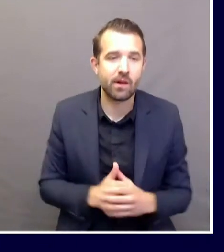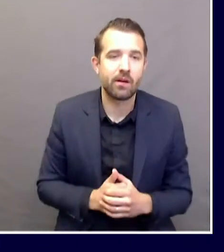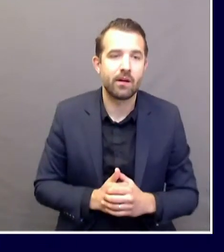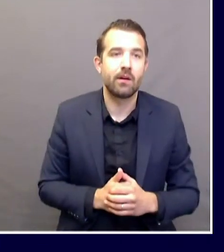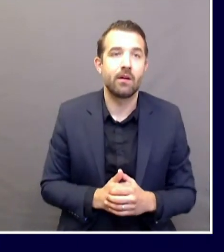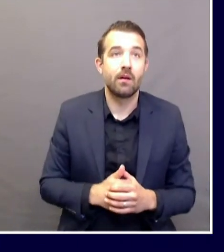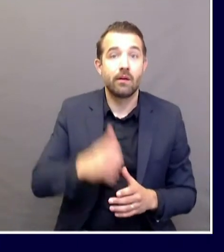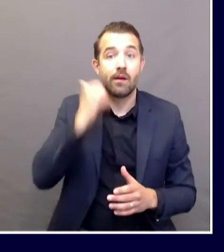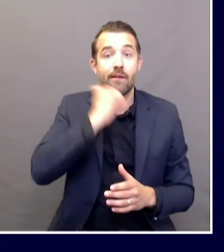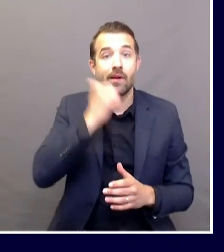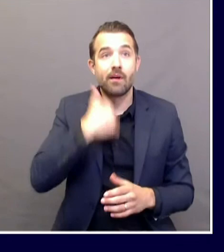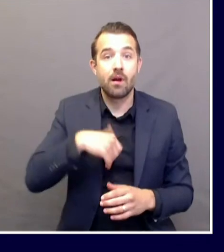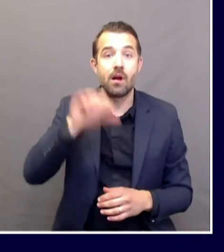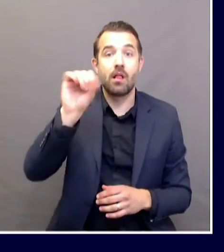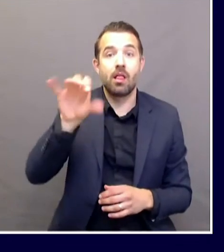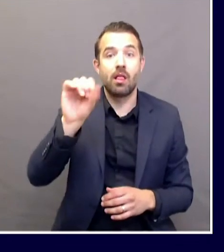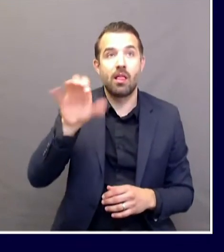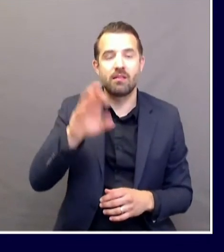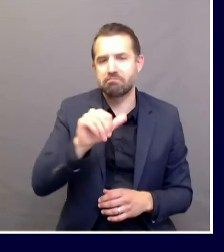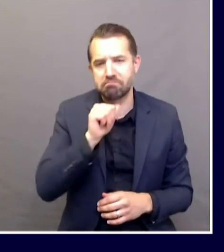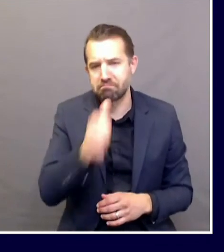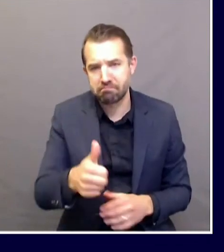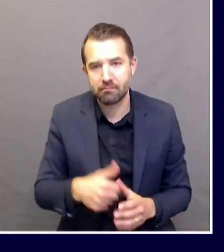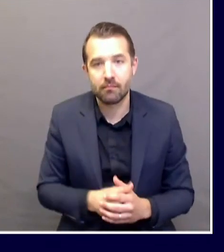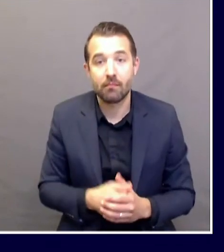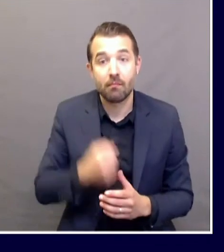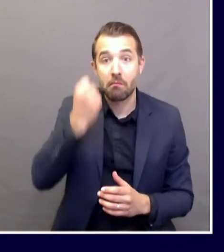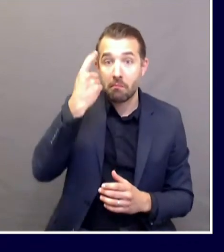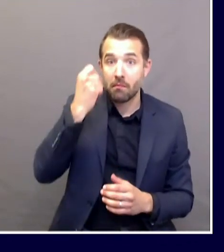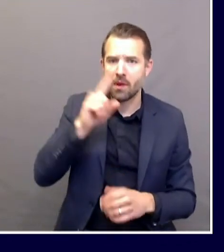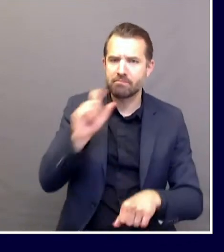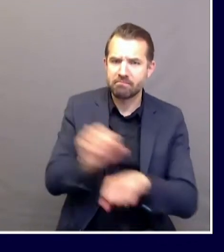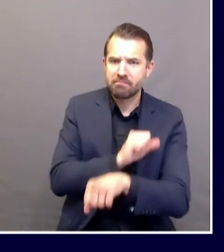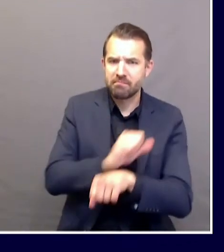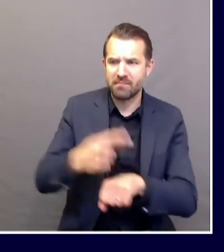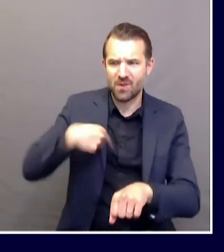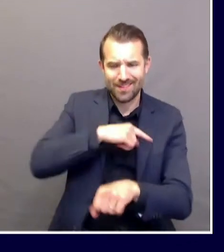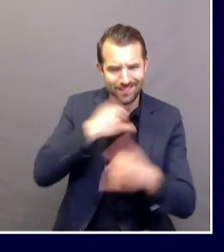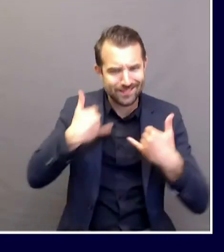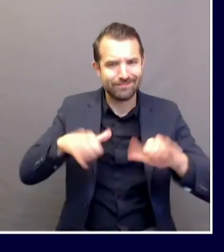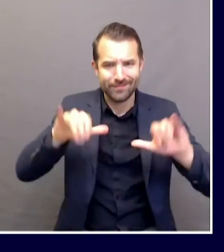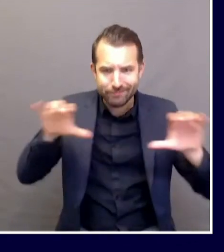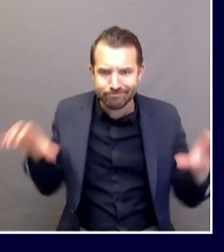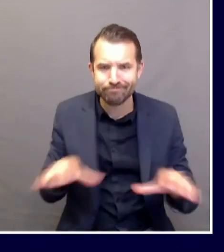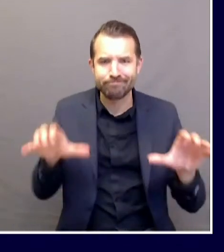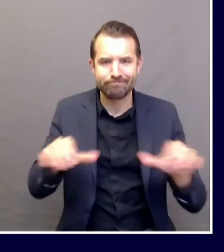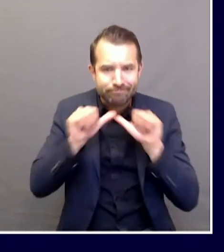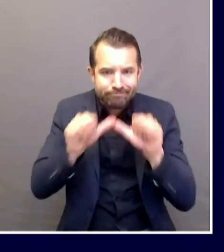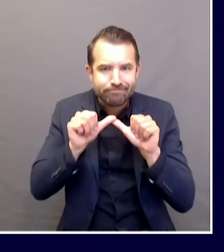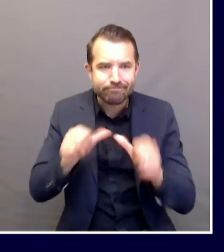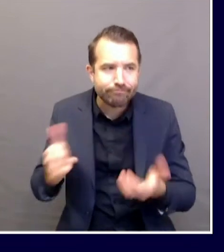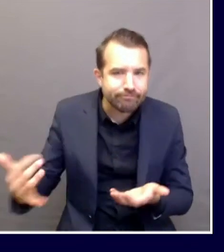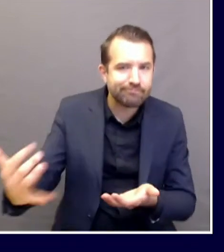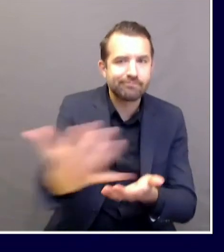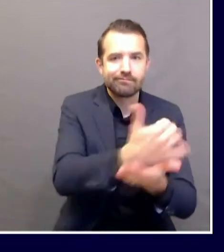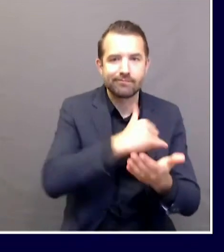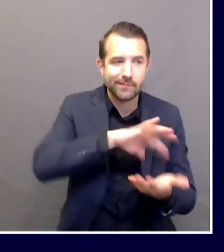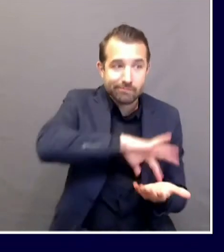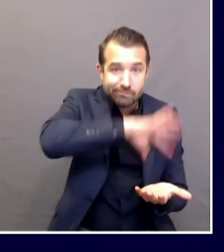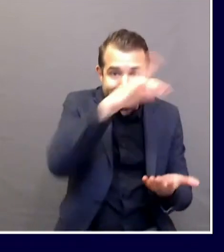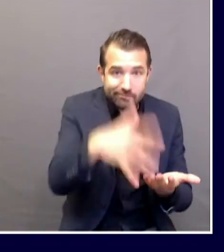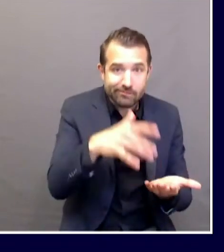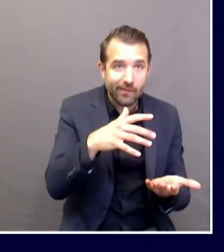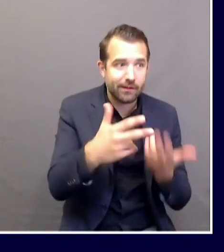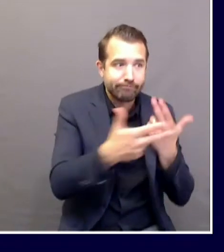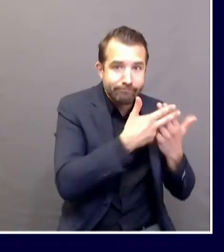know that even though I don't read out the numbers of N95 masks that we have on hand or the number of gloves that we've delivered, that